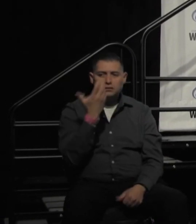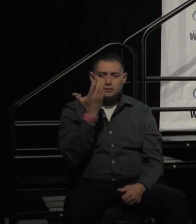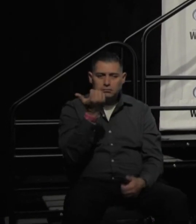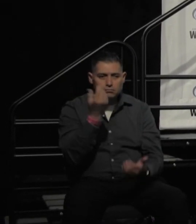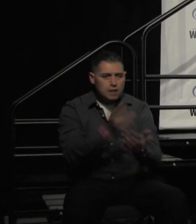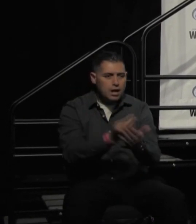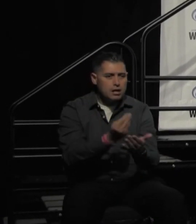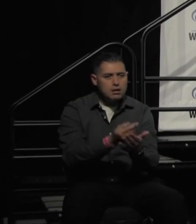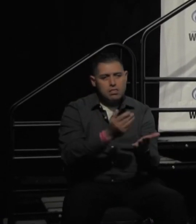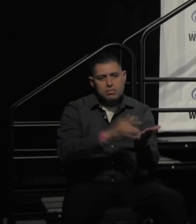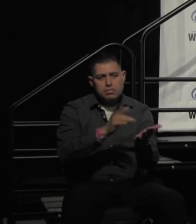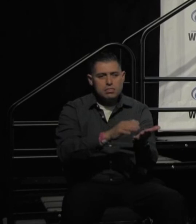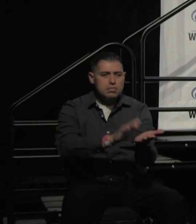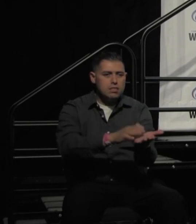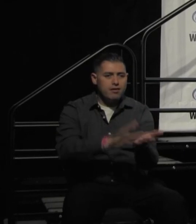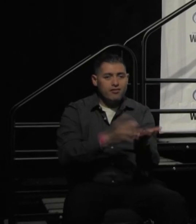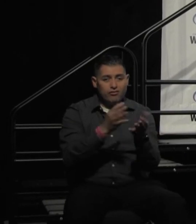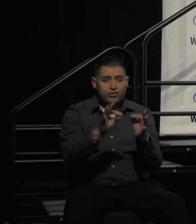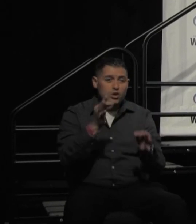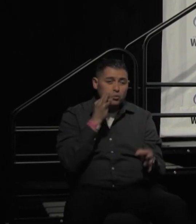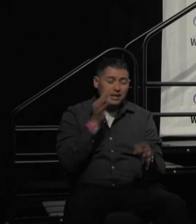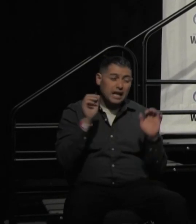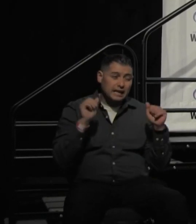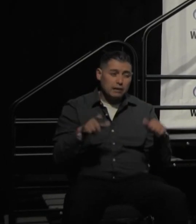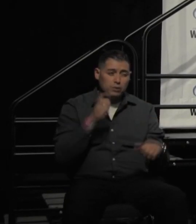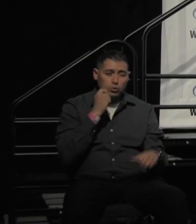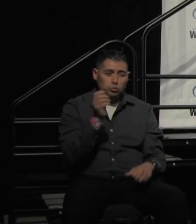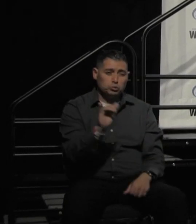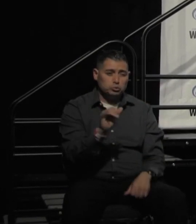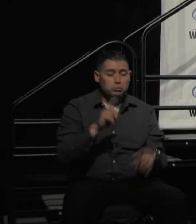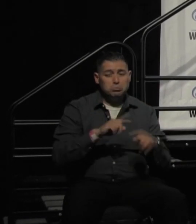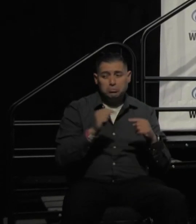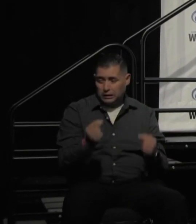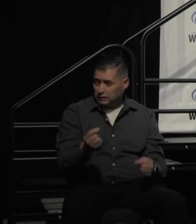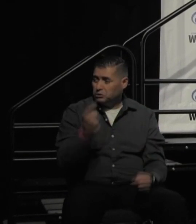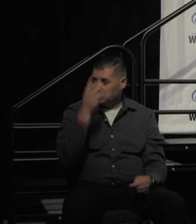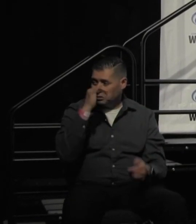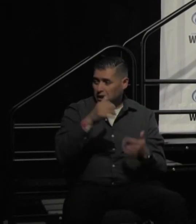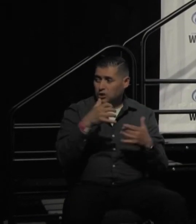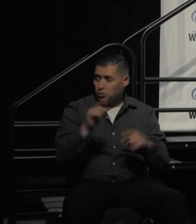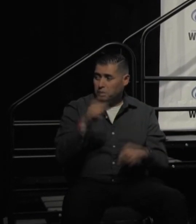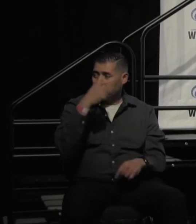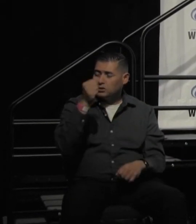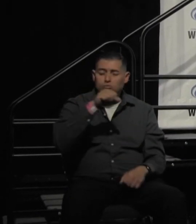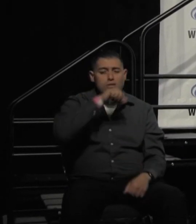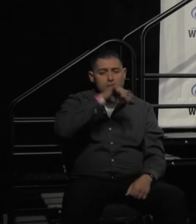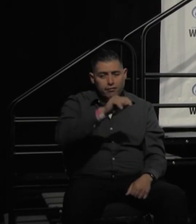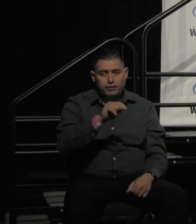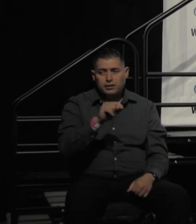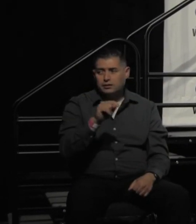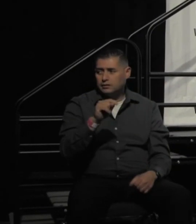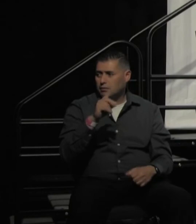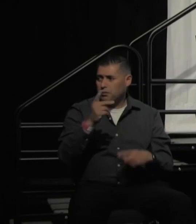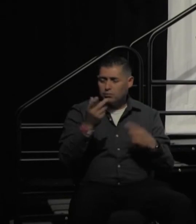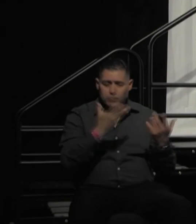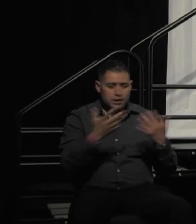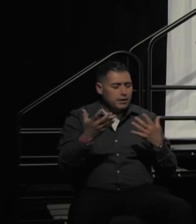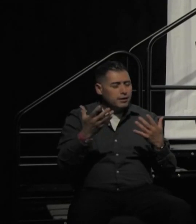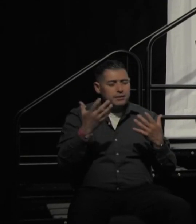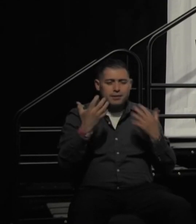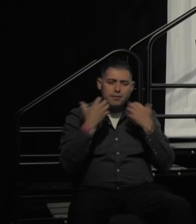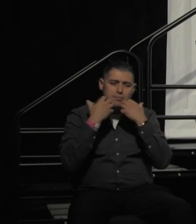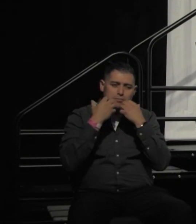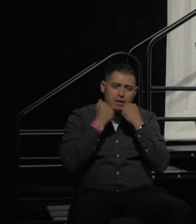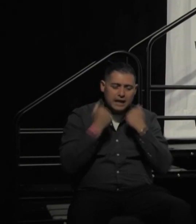money or a paycheck or free weed. Well, that could be kind of cool too. But just, you know, do it because you love it, man, because these guys wear their passion on their sleeves. I know I